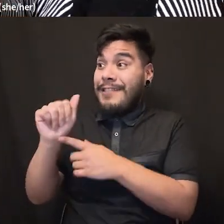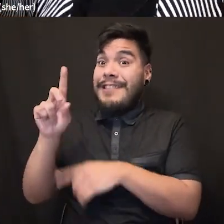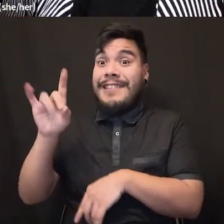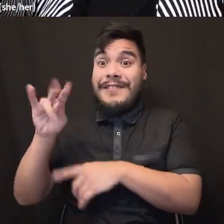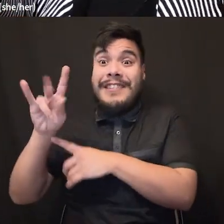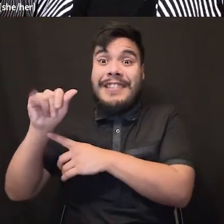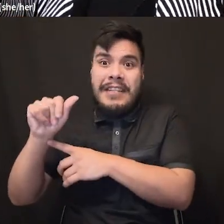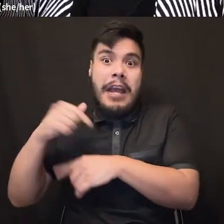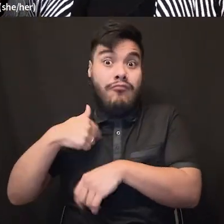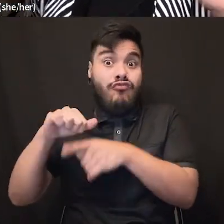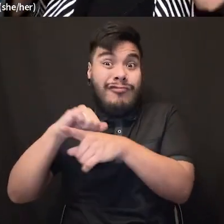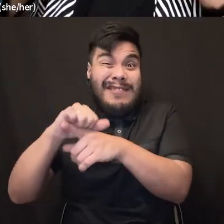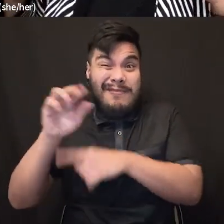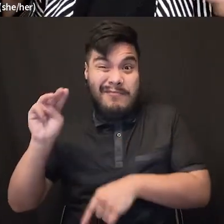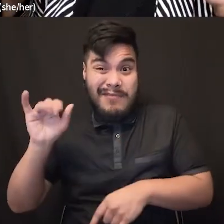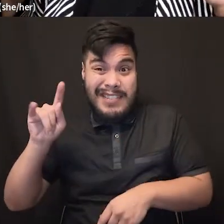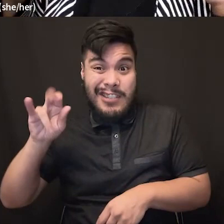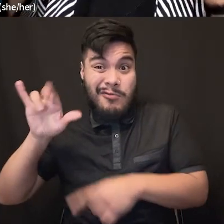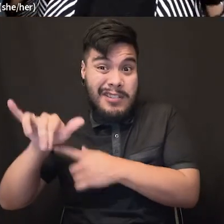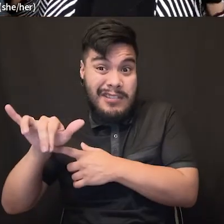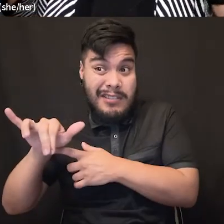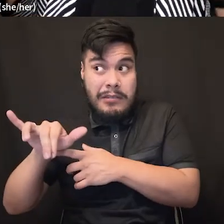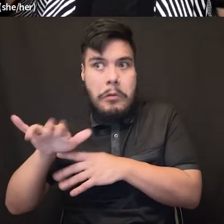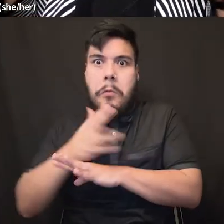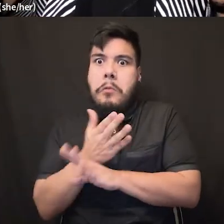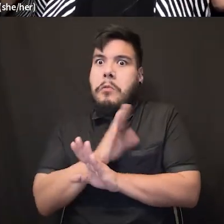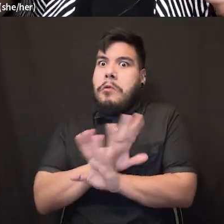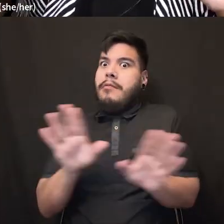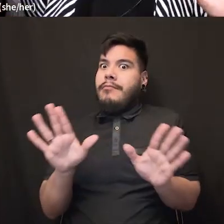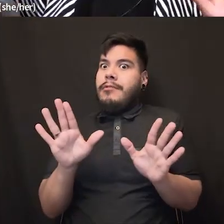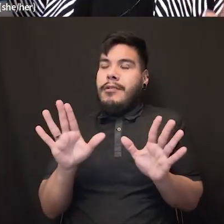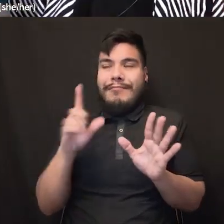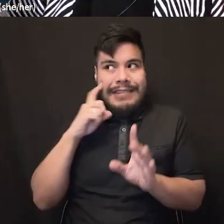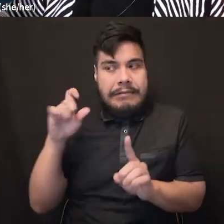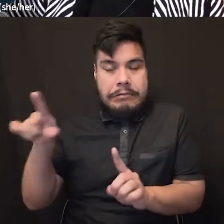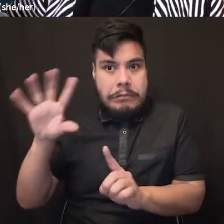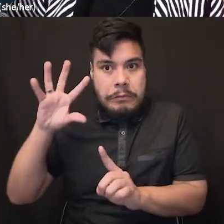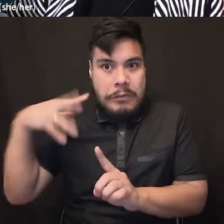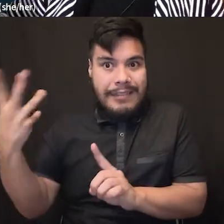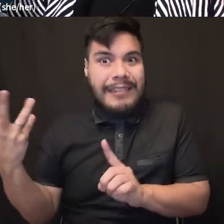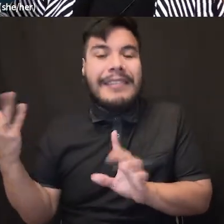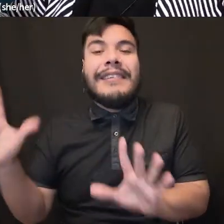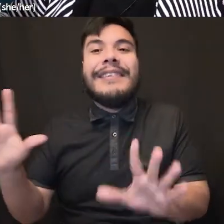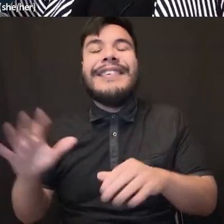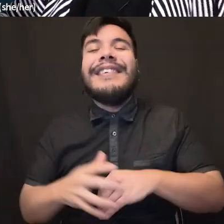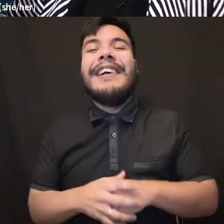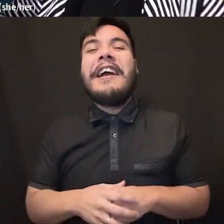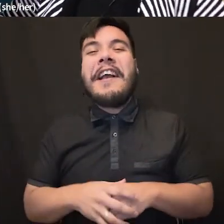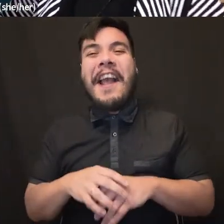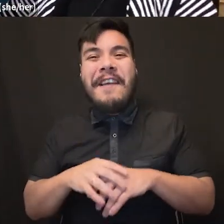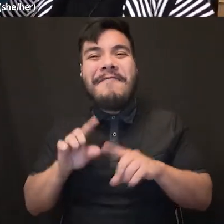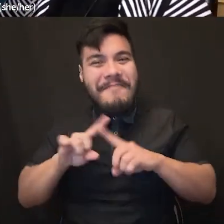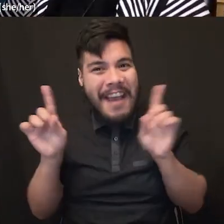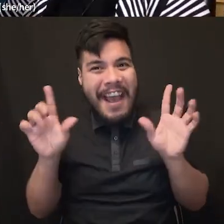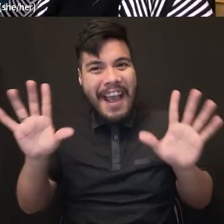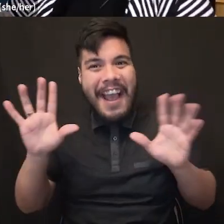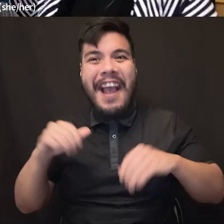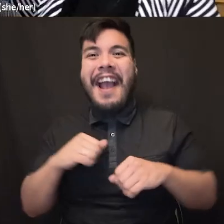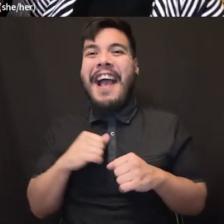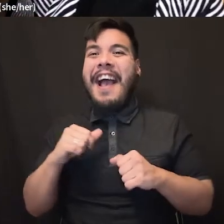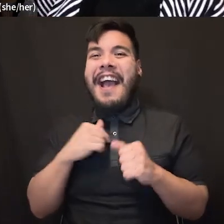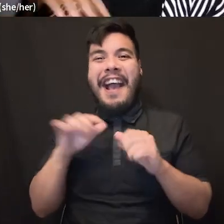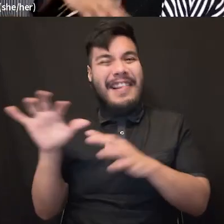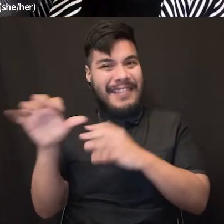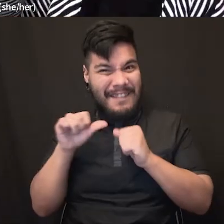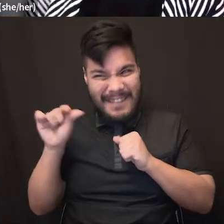ministry, actually, which I don't do anymore because crazy. But I left that